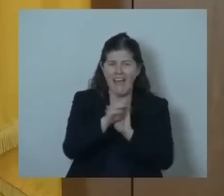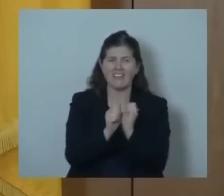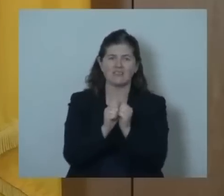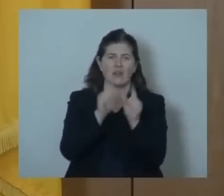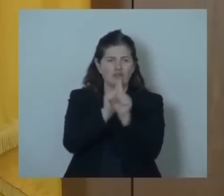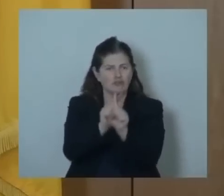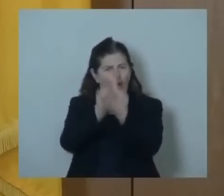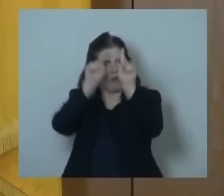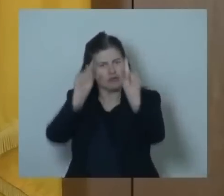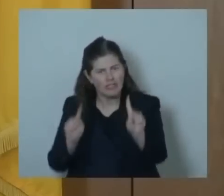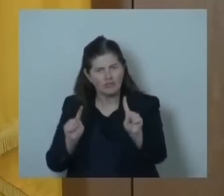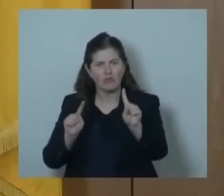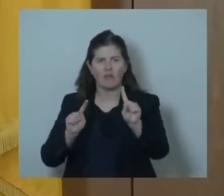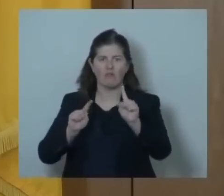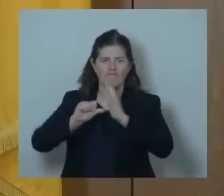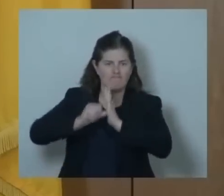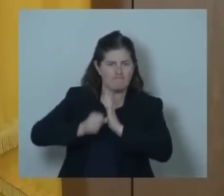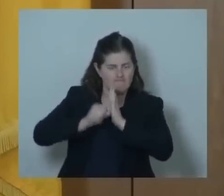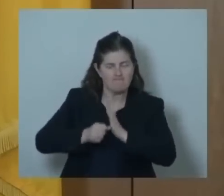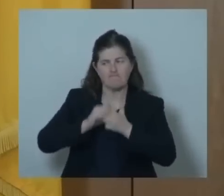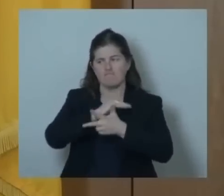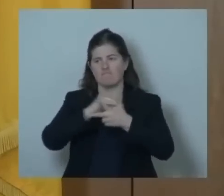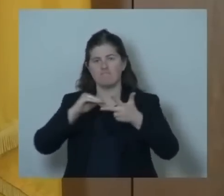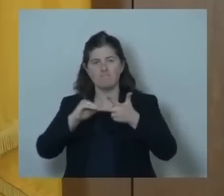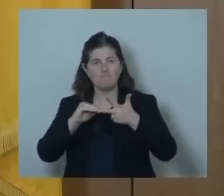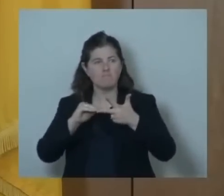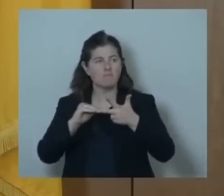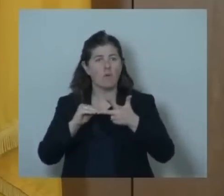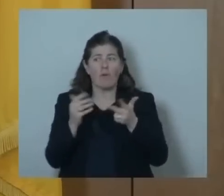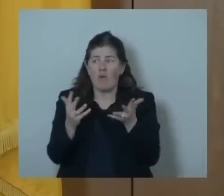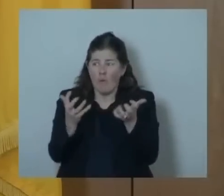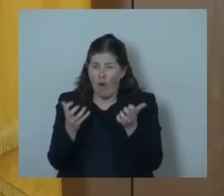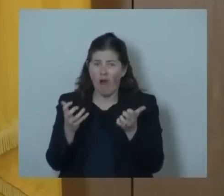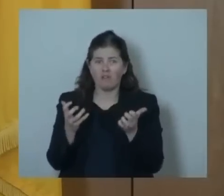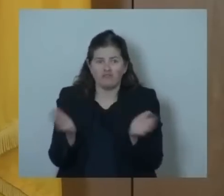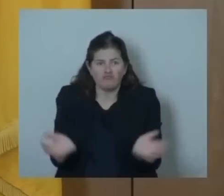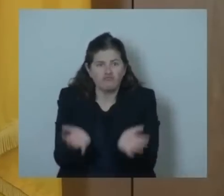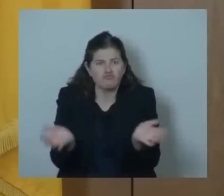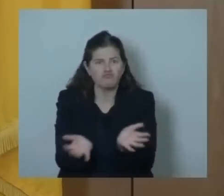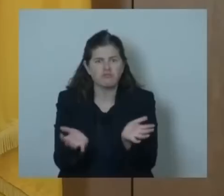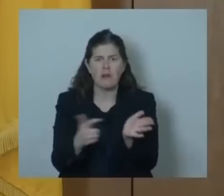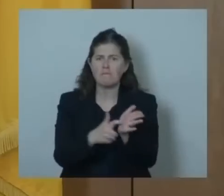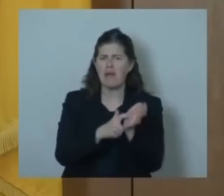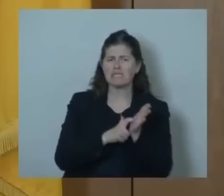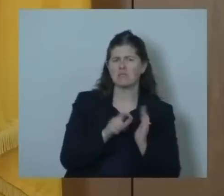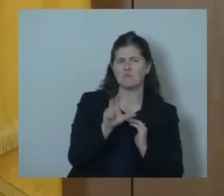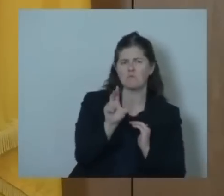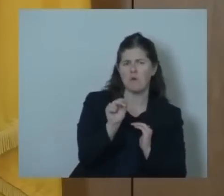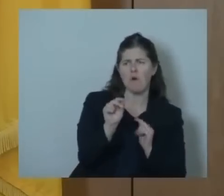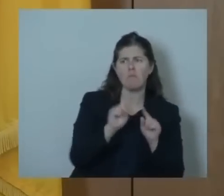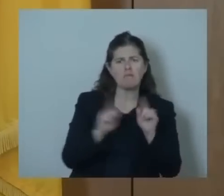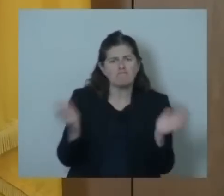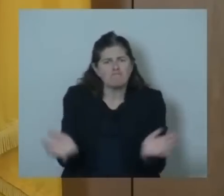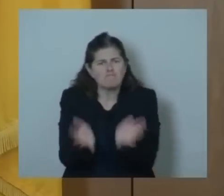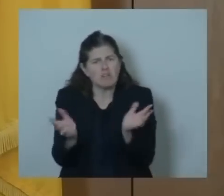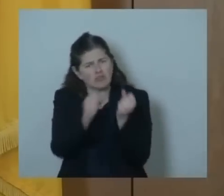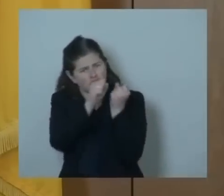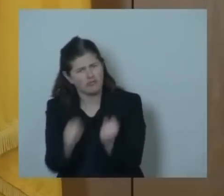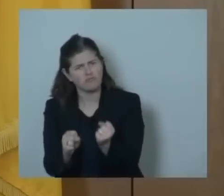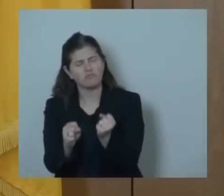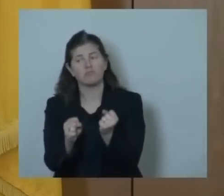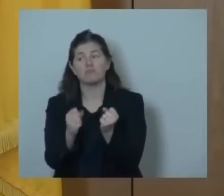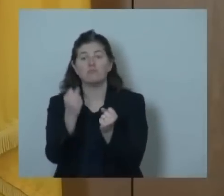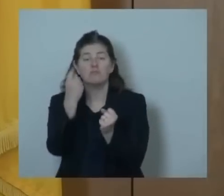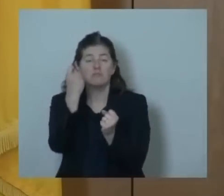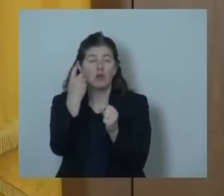Socially distance yourselves. We've been pushing out, we want you to. It's not mandated, but we want you to